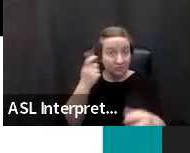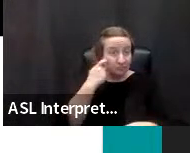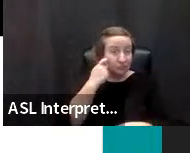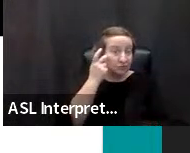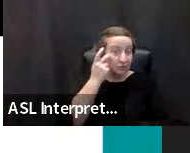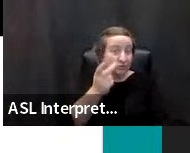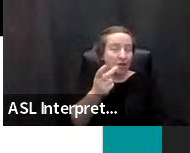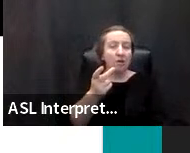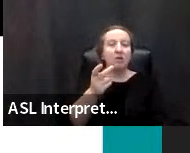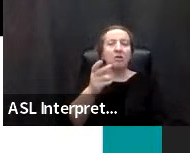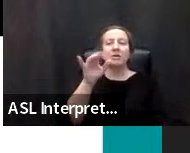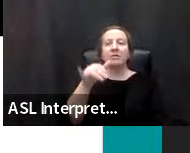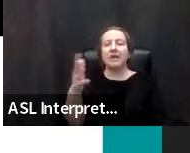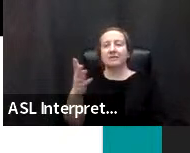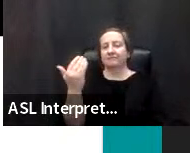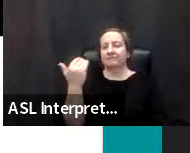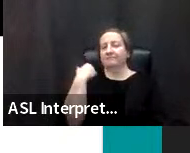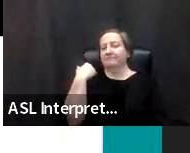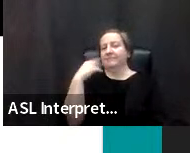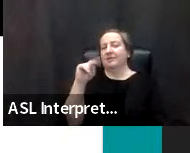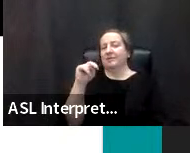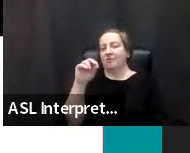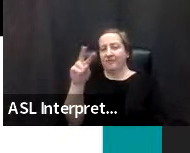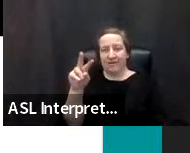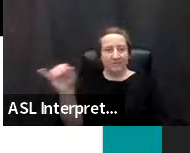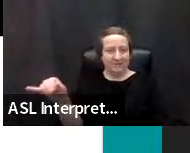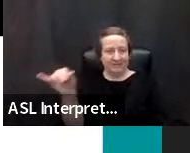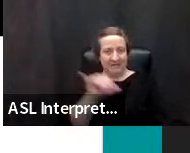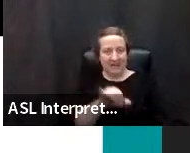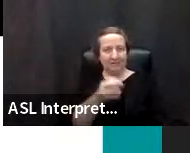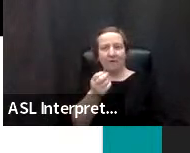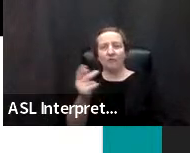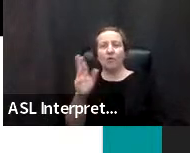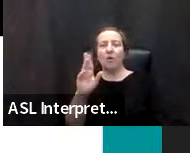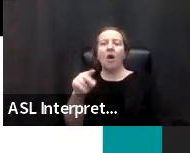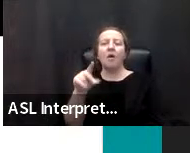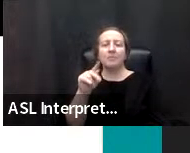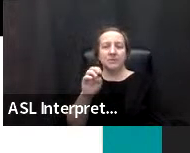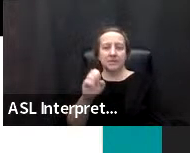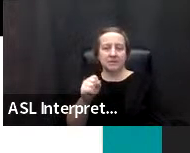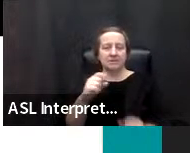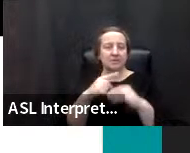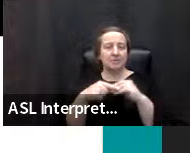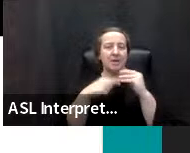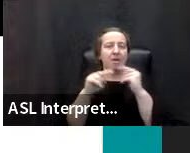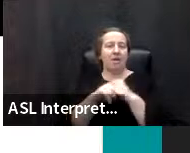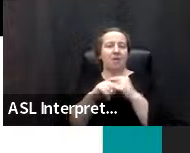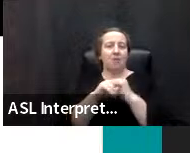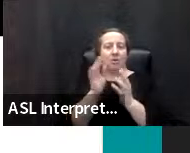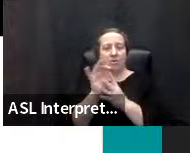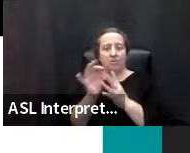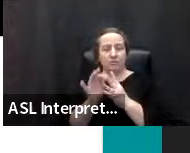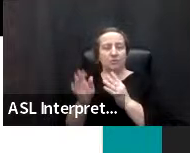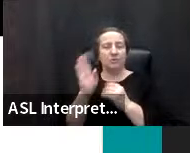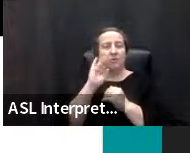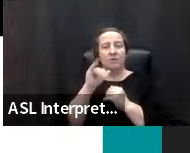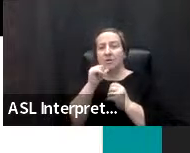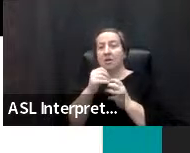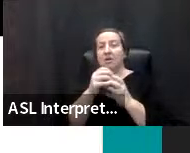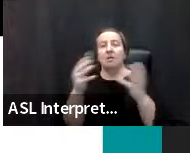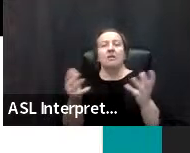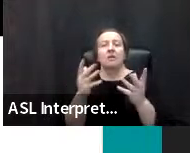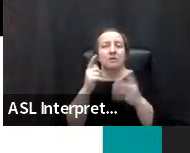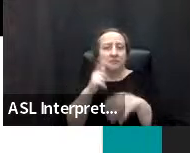what you saw in November with just a few updates on the highway options. And so we know we didn't give you a lot of time